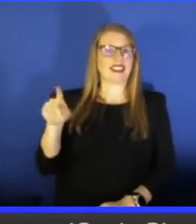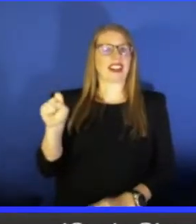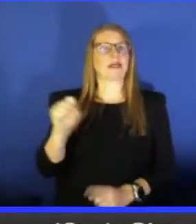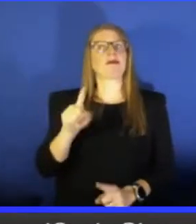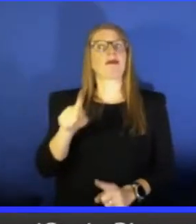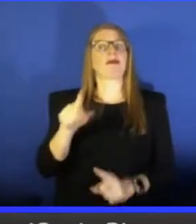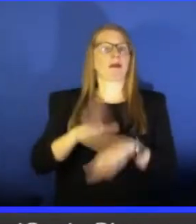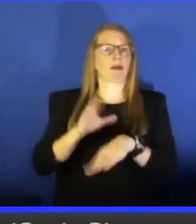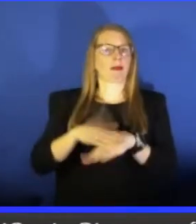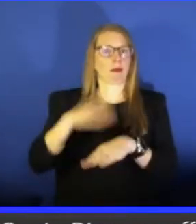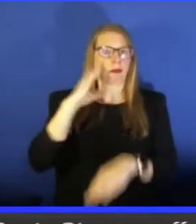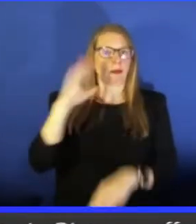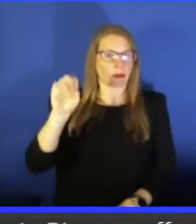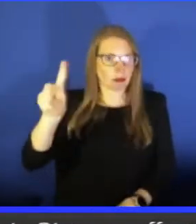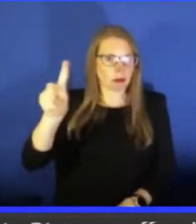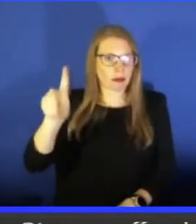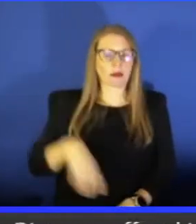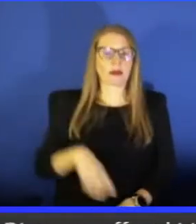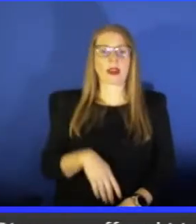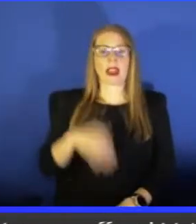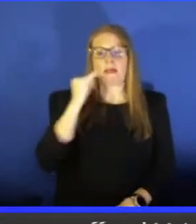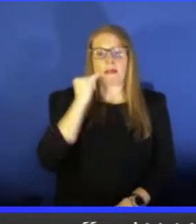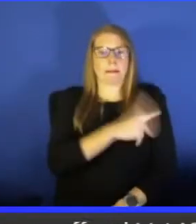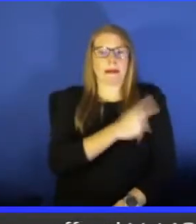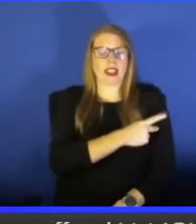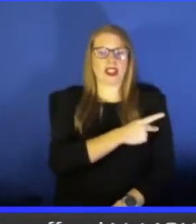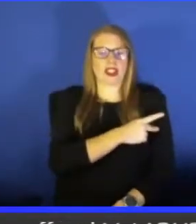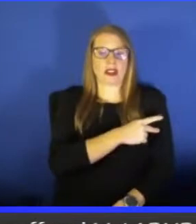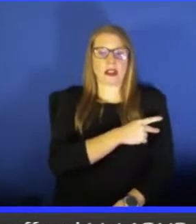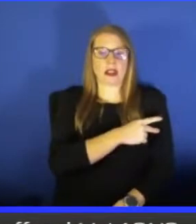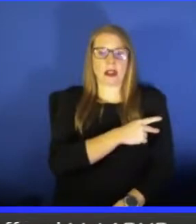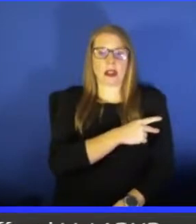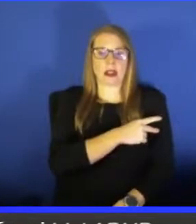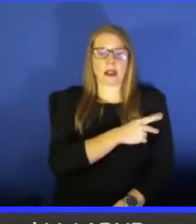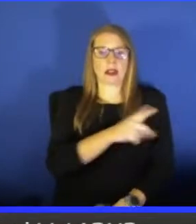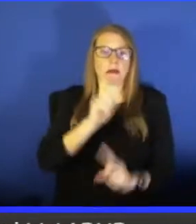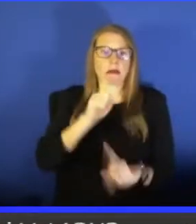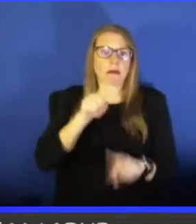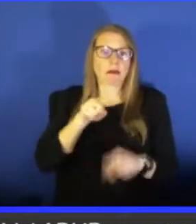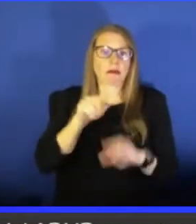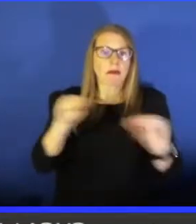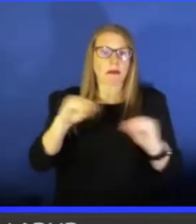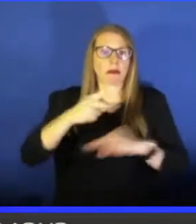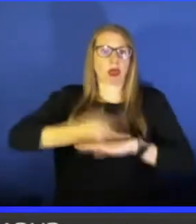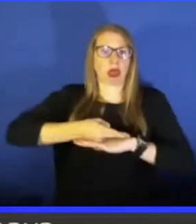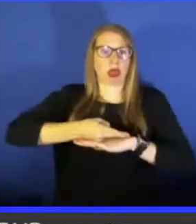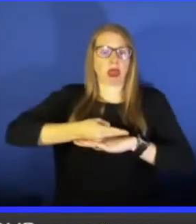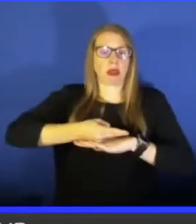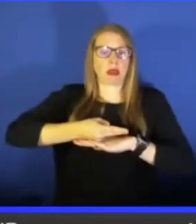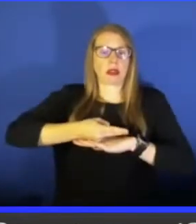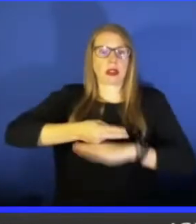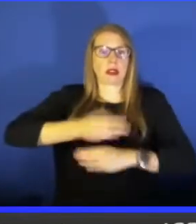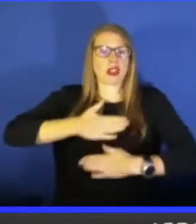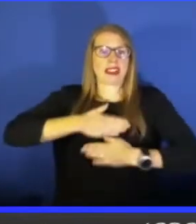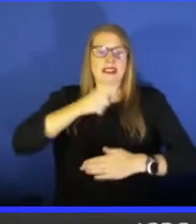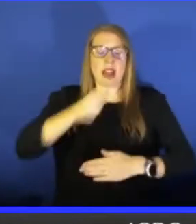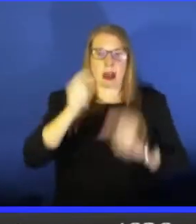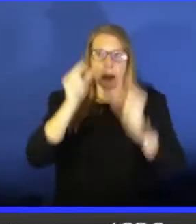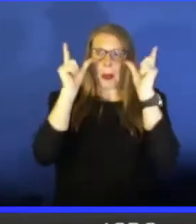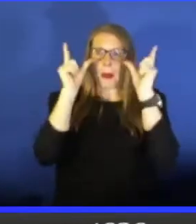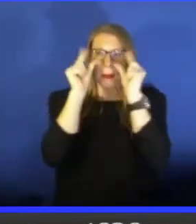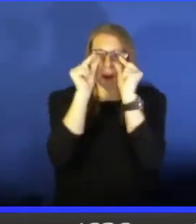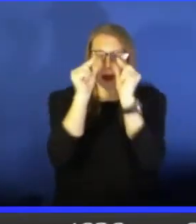them. As far as the medical definition of fentanyl, that would be something that would be better directed towards a medical